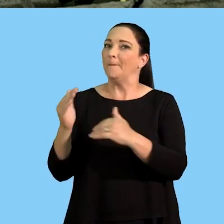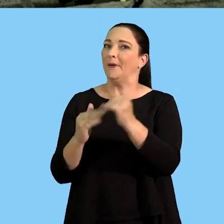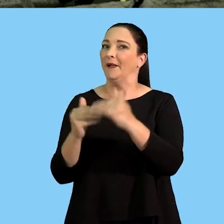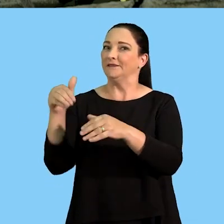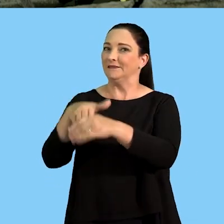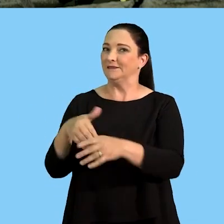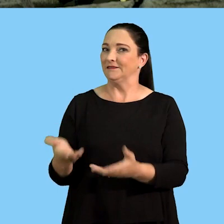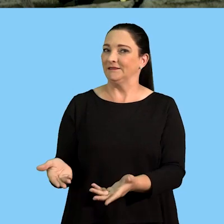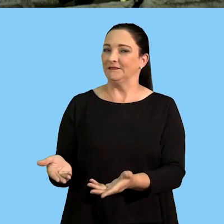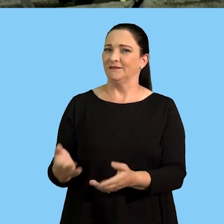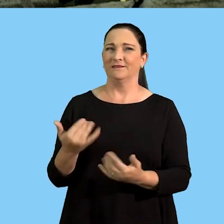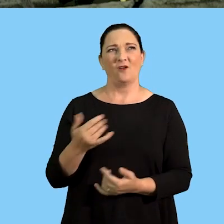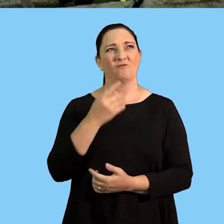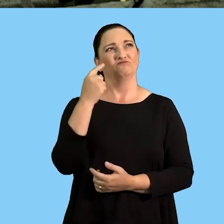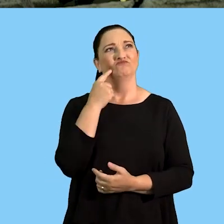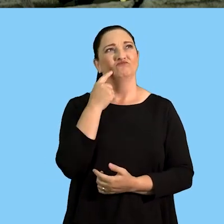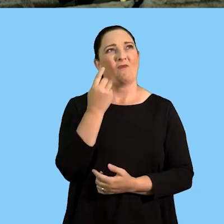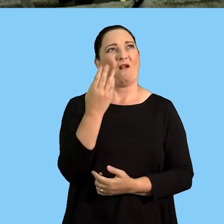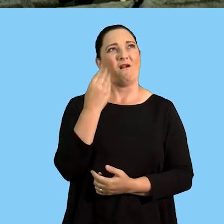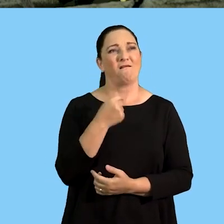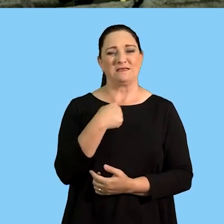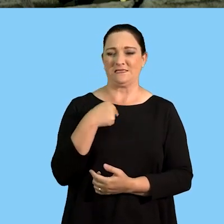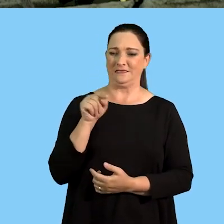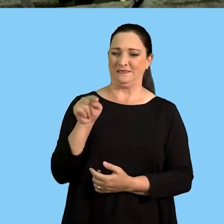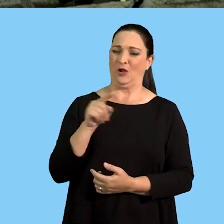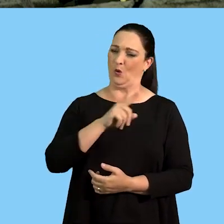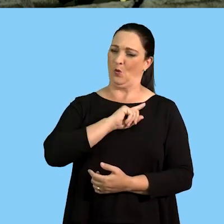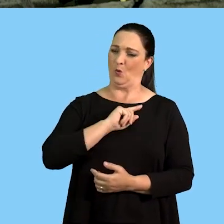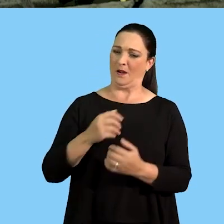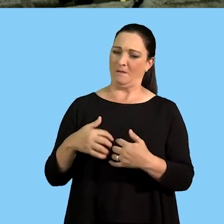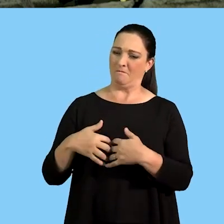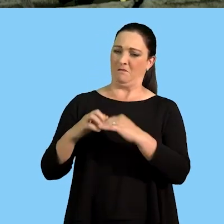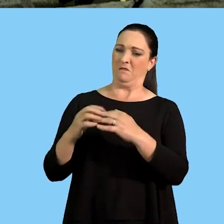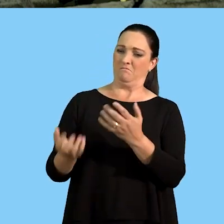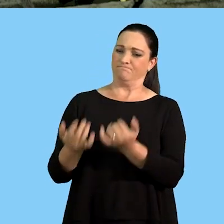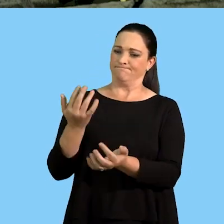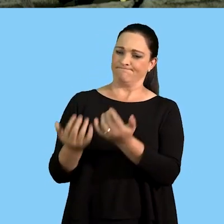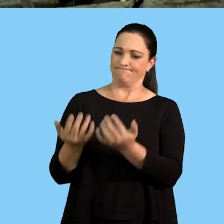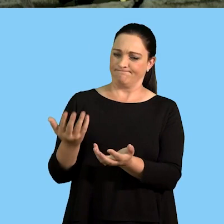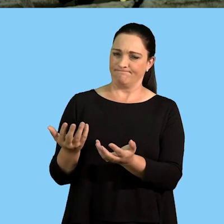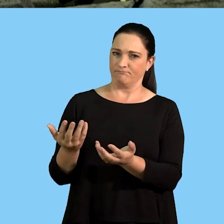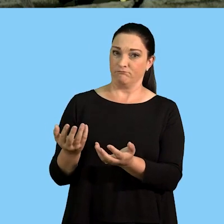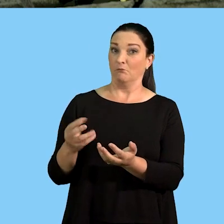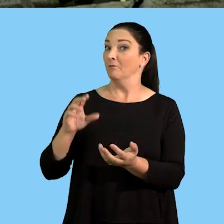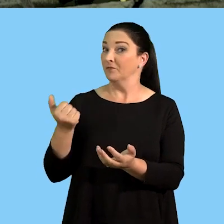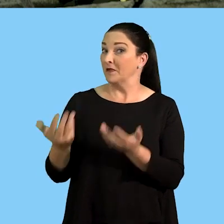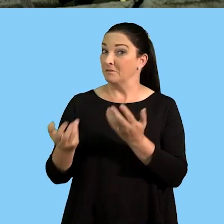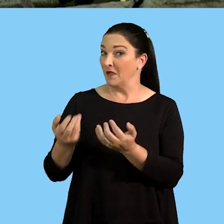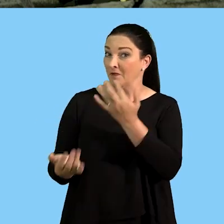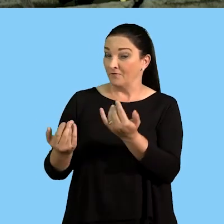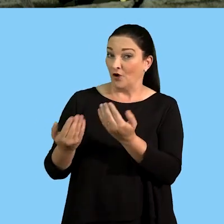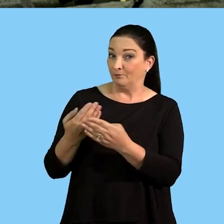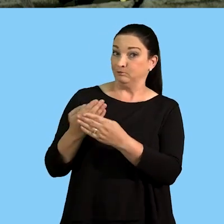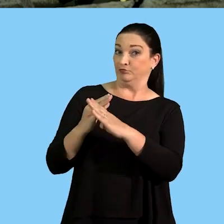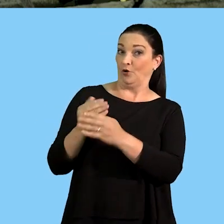building. Now you would ask yourself questions such as, what caused this fire? Are there certain things that could have been done to avoid